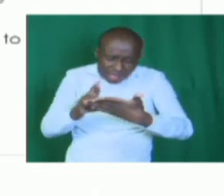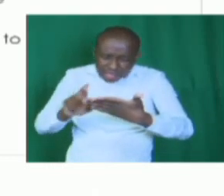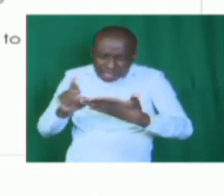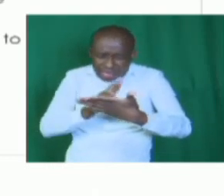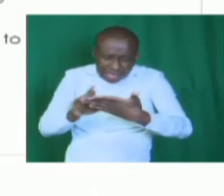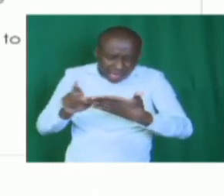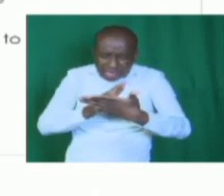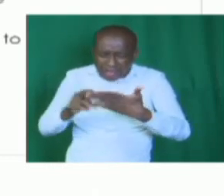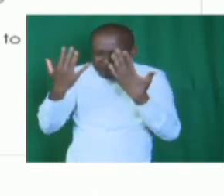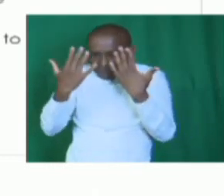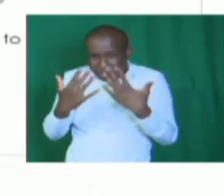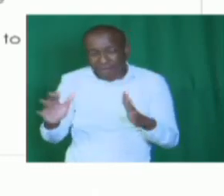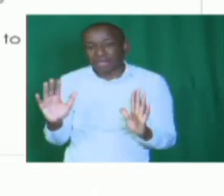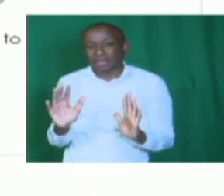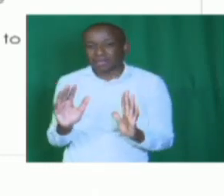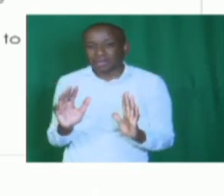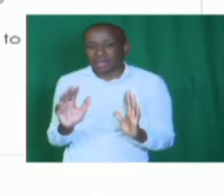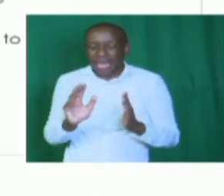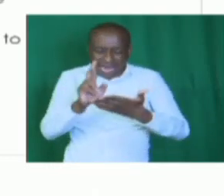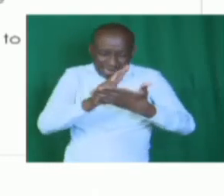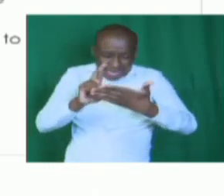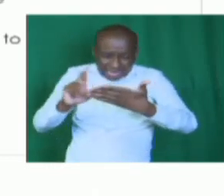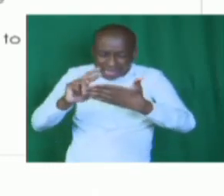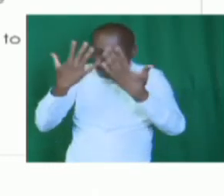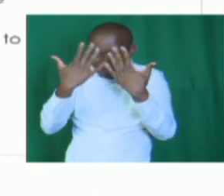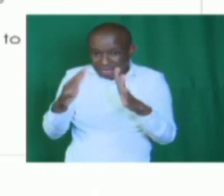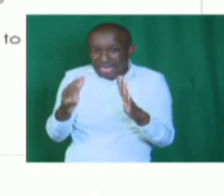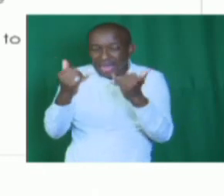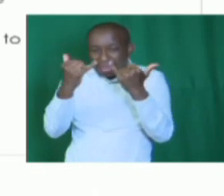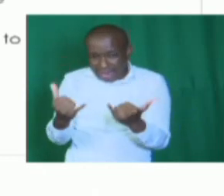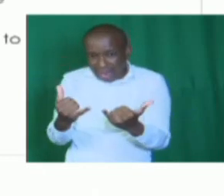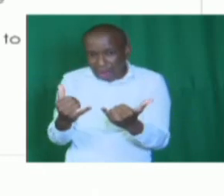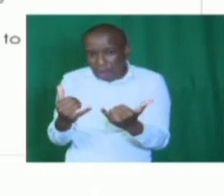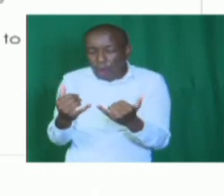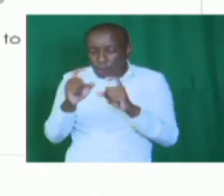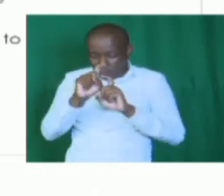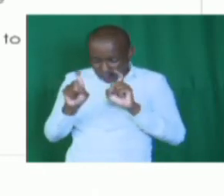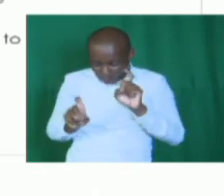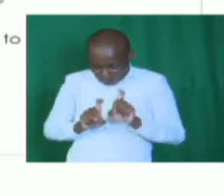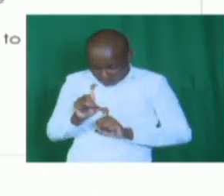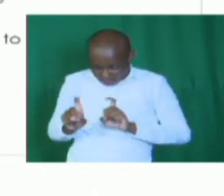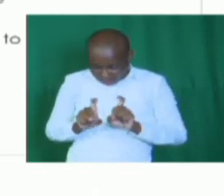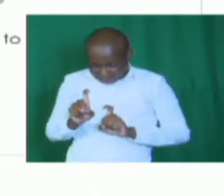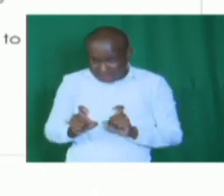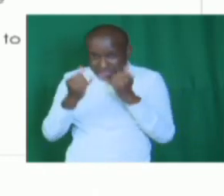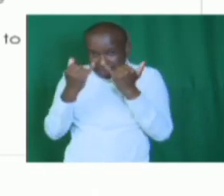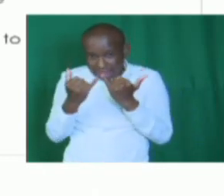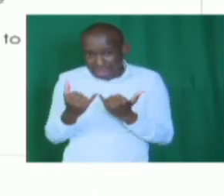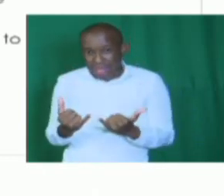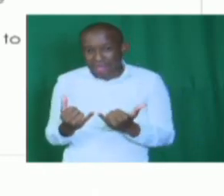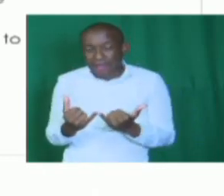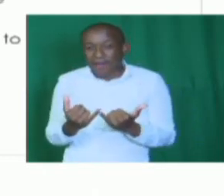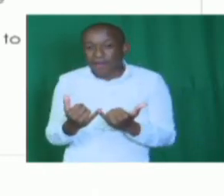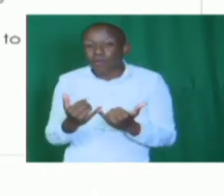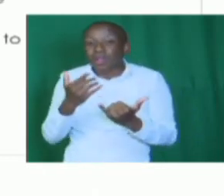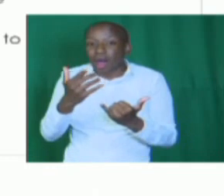already gone through your first reading. So now, coming back to the questions, because we know that after every